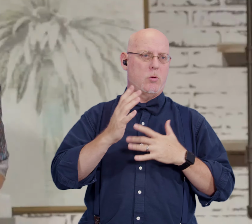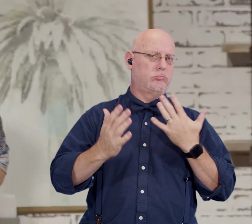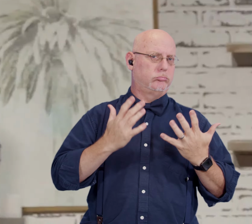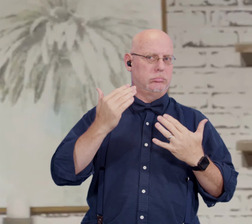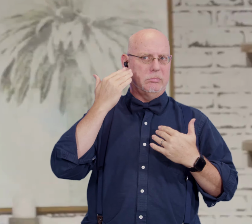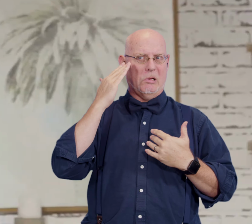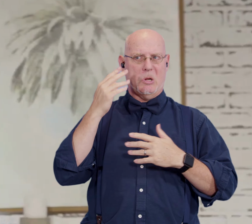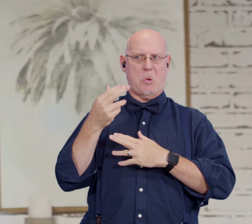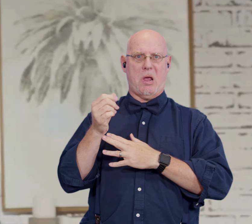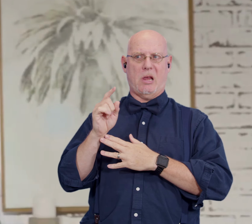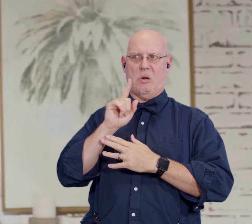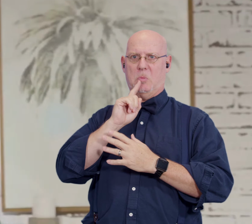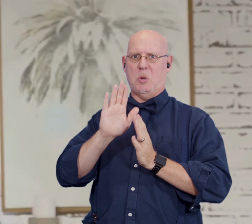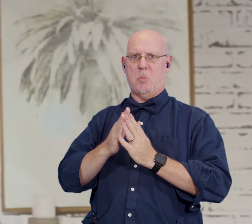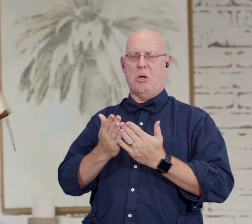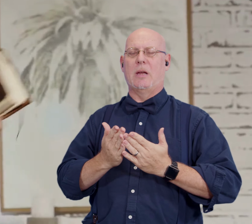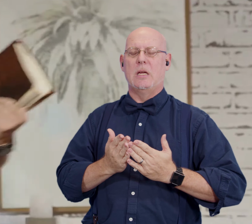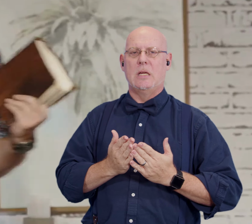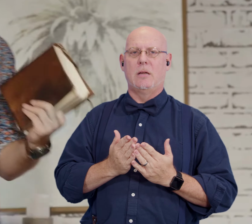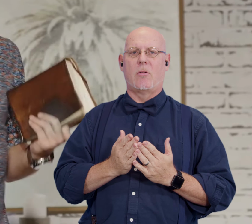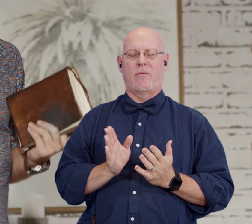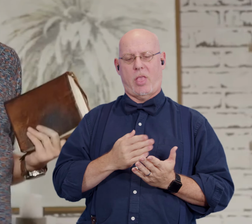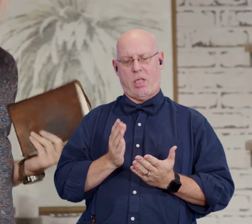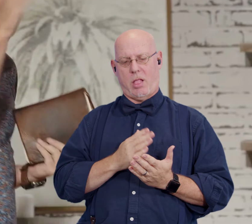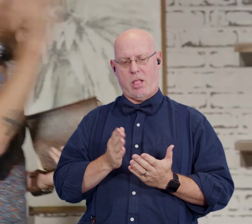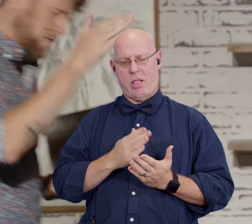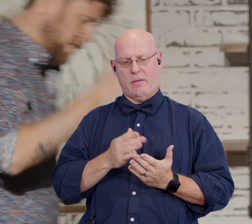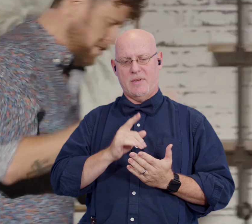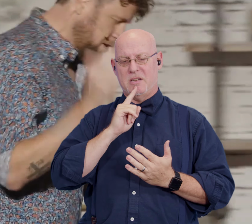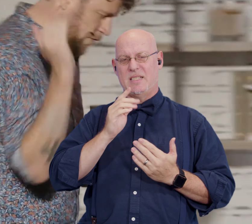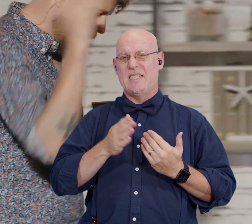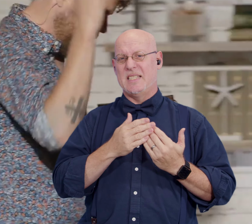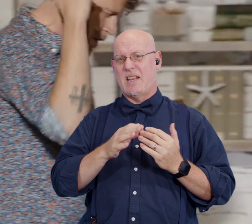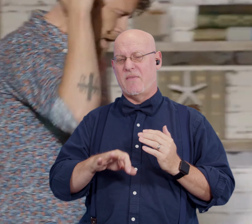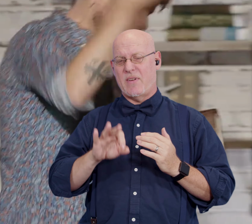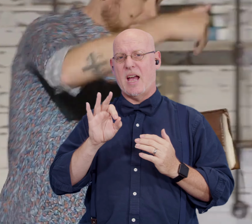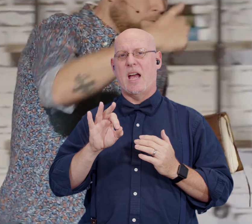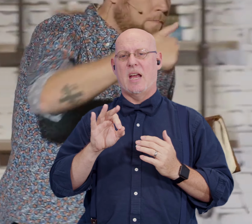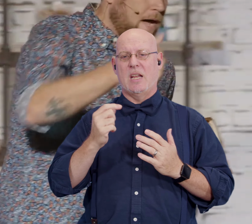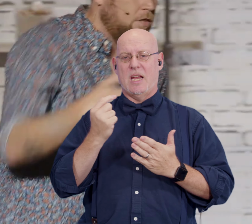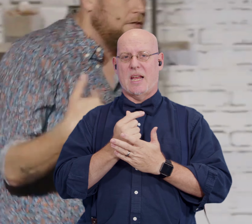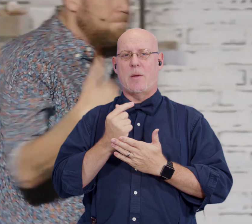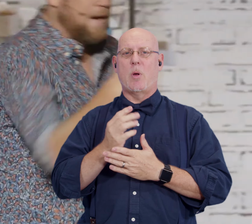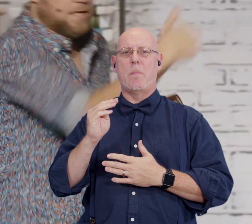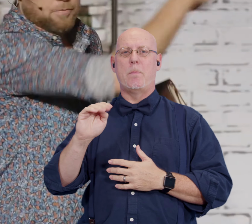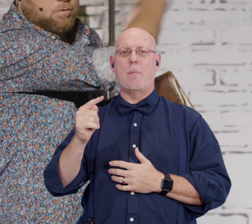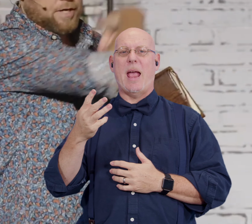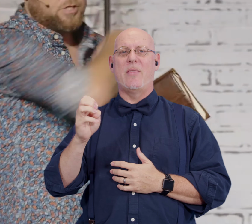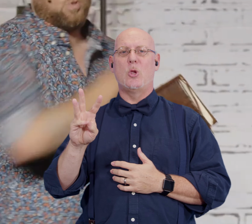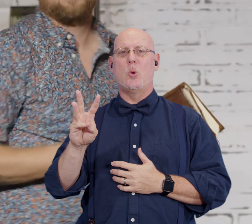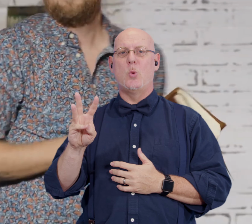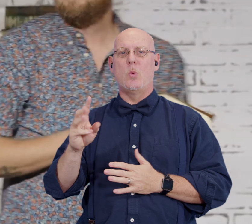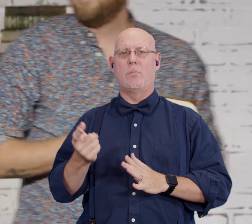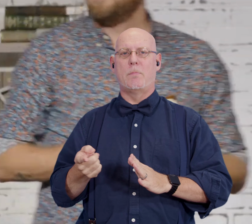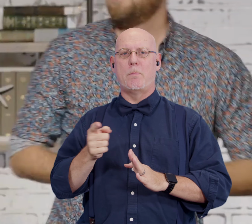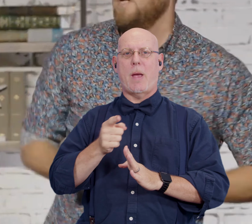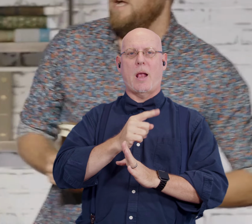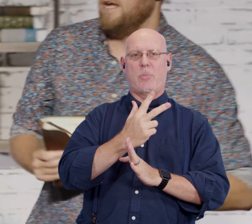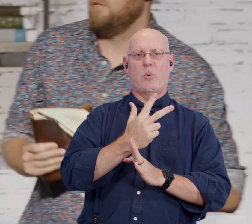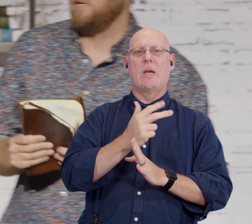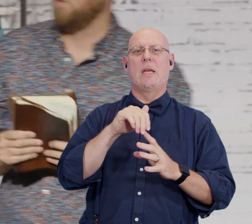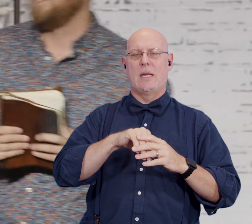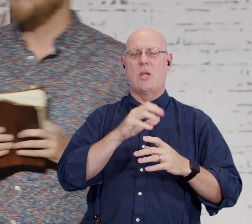or maybe you didn't know Haggai was a book. You can just start flipping. It's actually easiest to find in the Gospel of Matthew and then back up three short